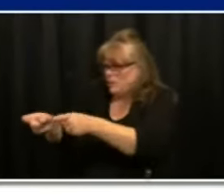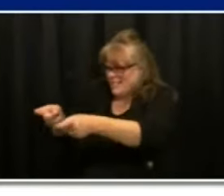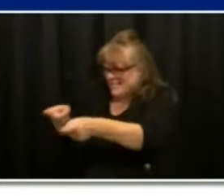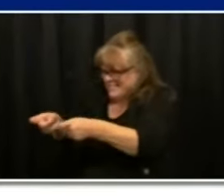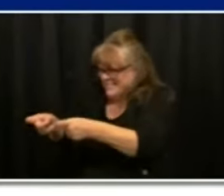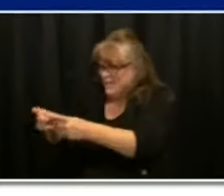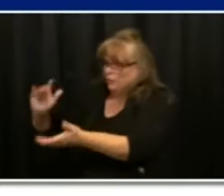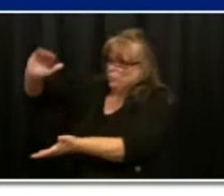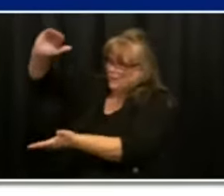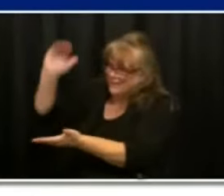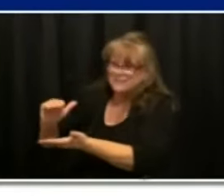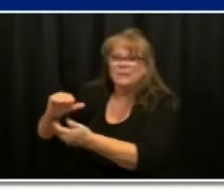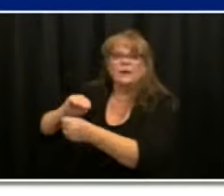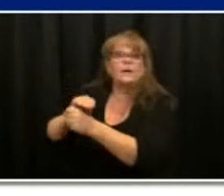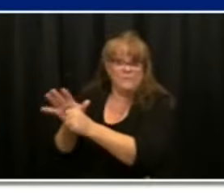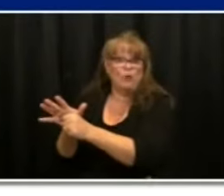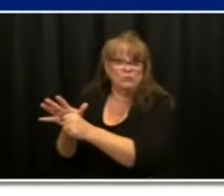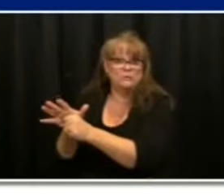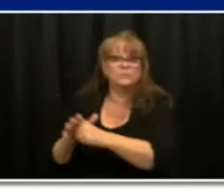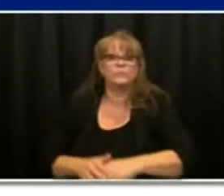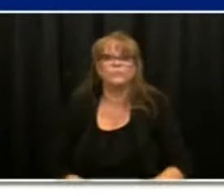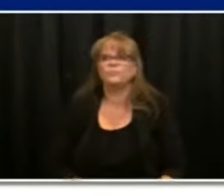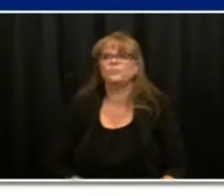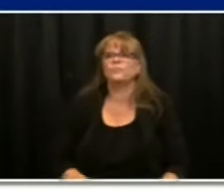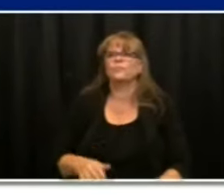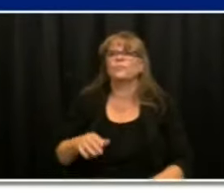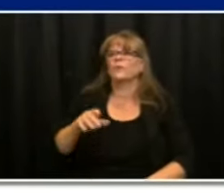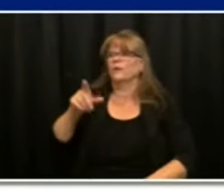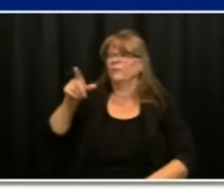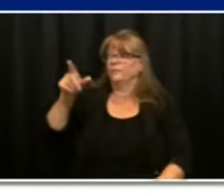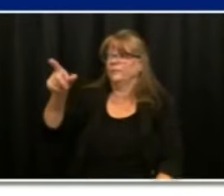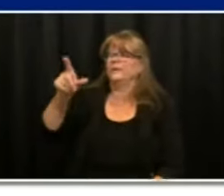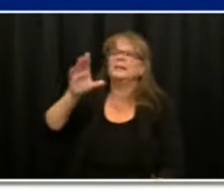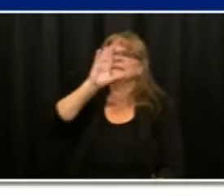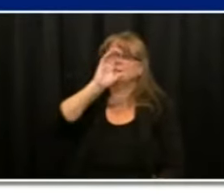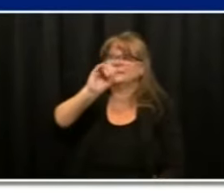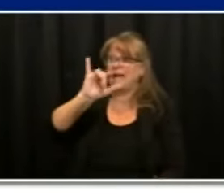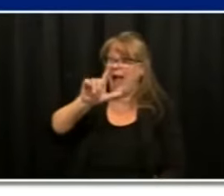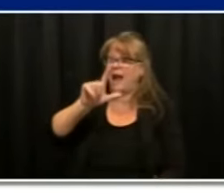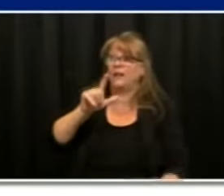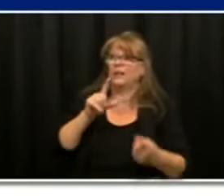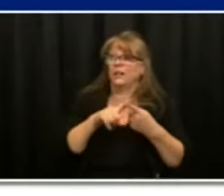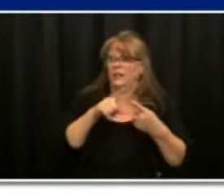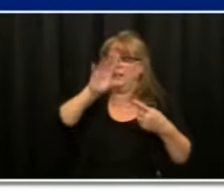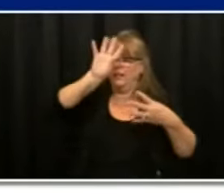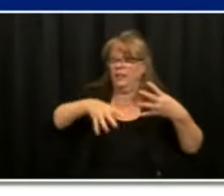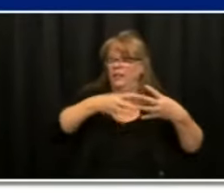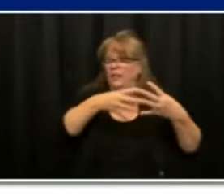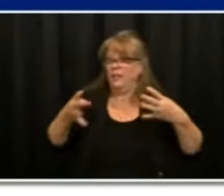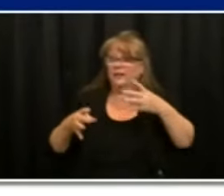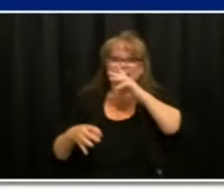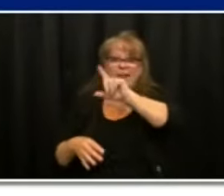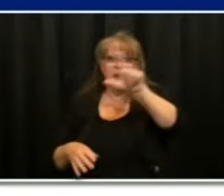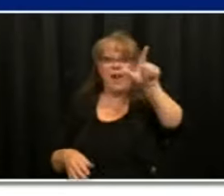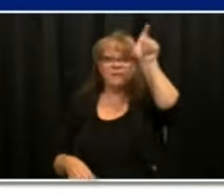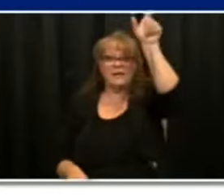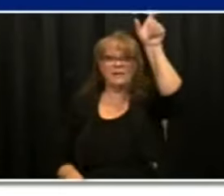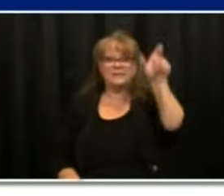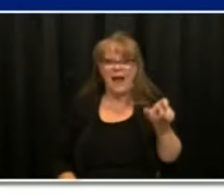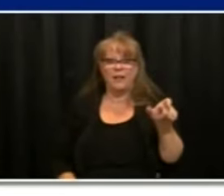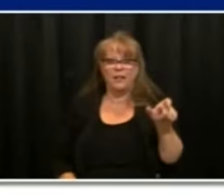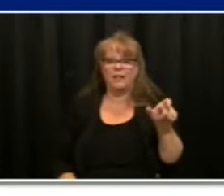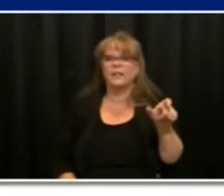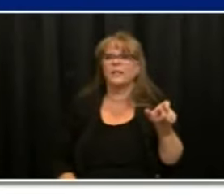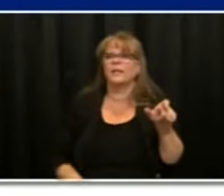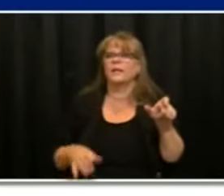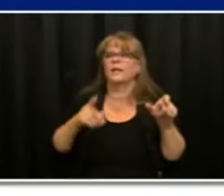The next slide shows the DIAL schematic. On the left side is protect our neighbors. This is the most open level of the